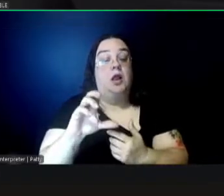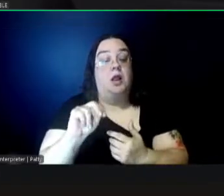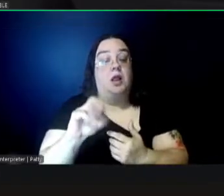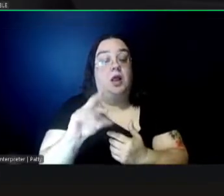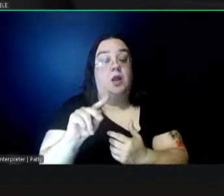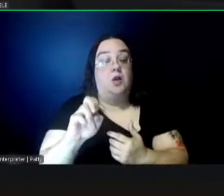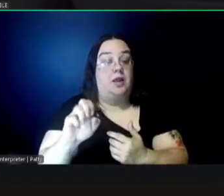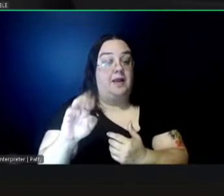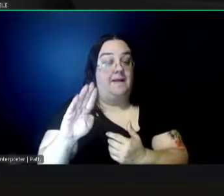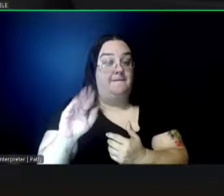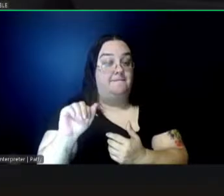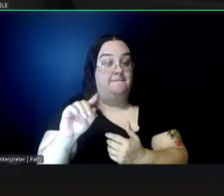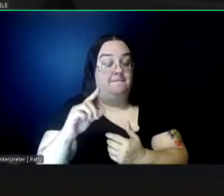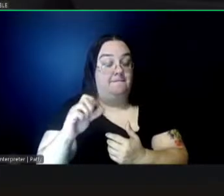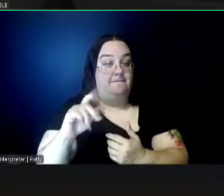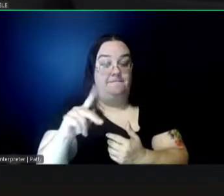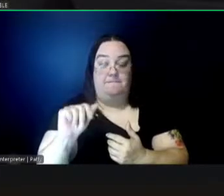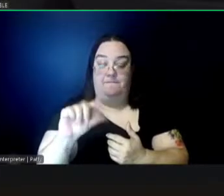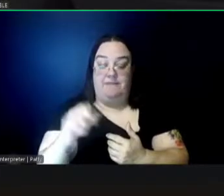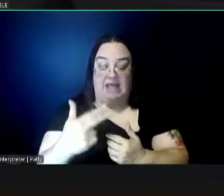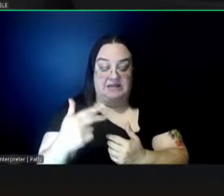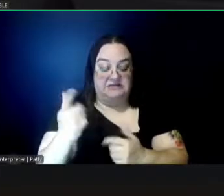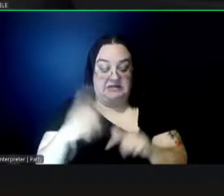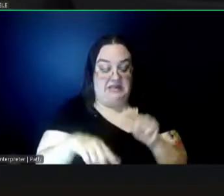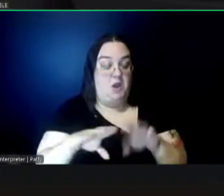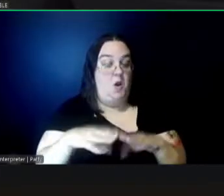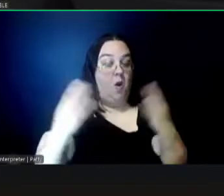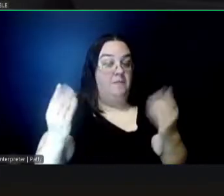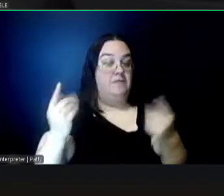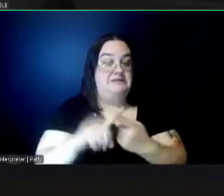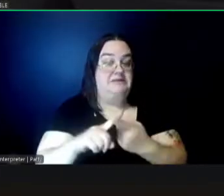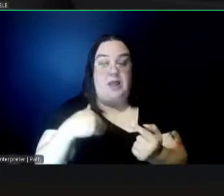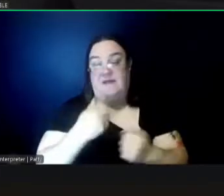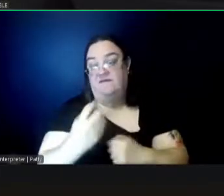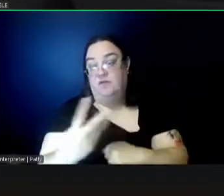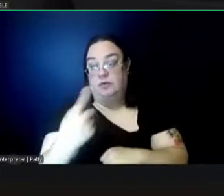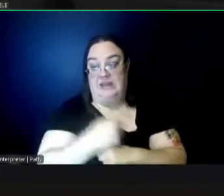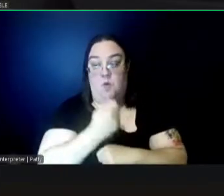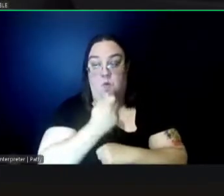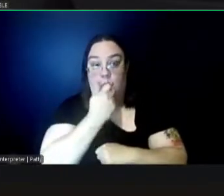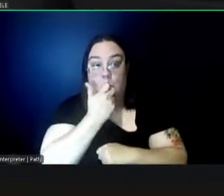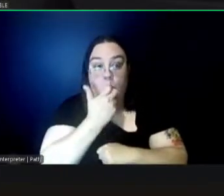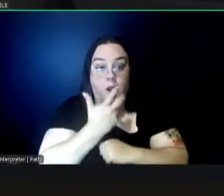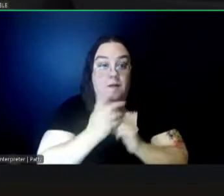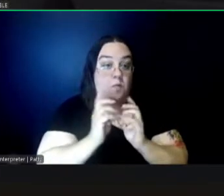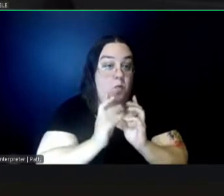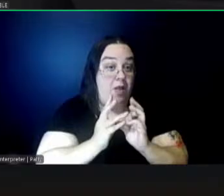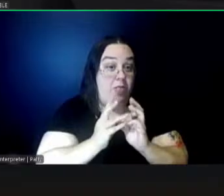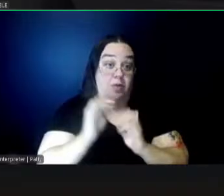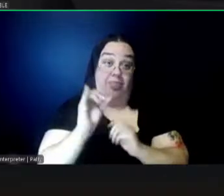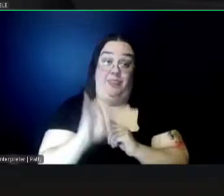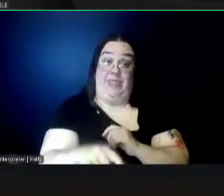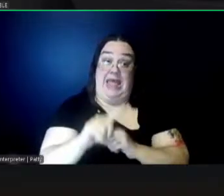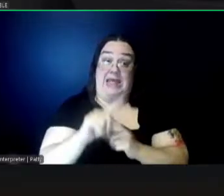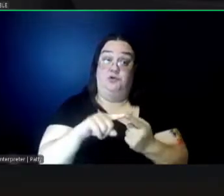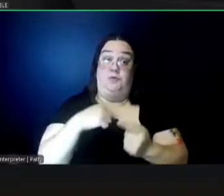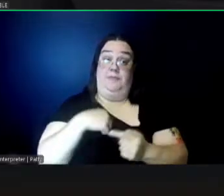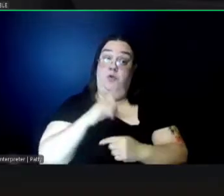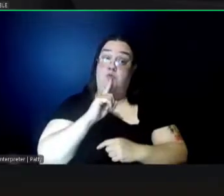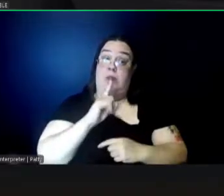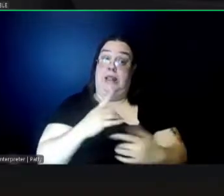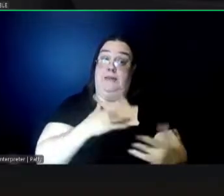again until we have, a few days of warm weather. So that's really concerning to me.